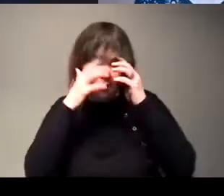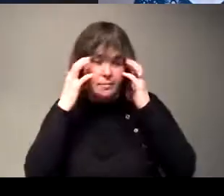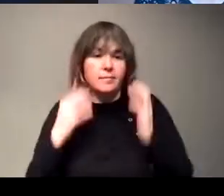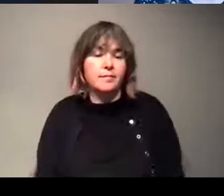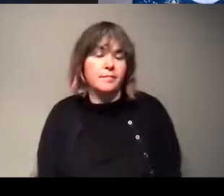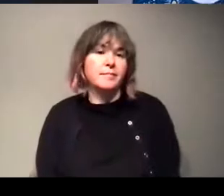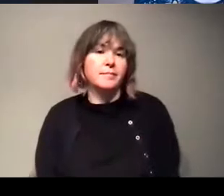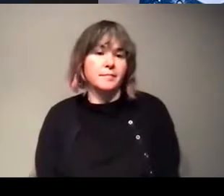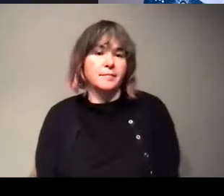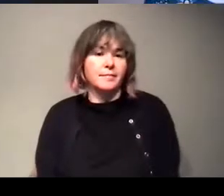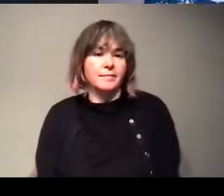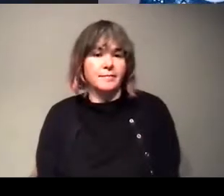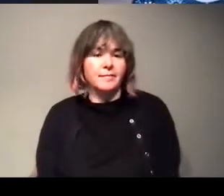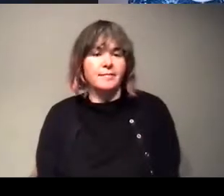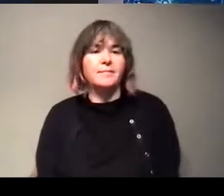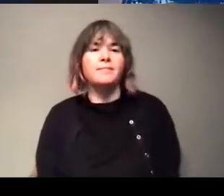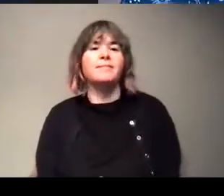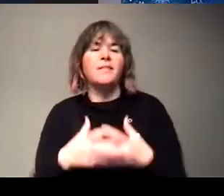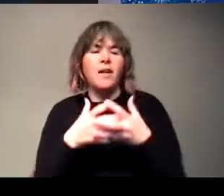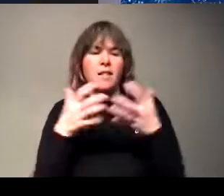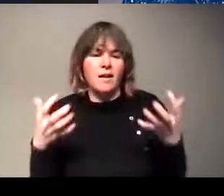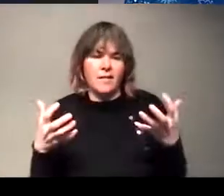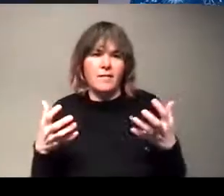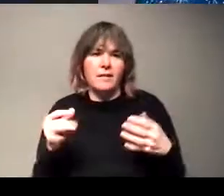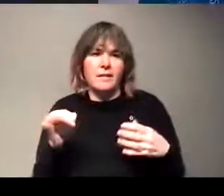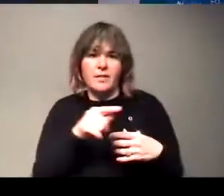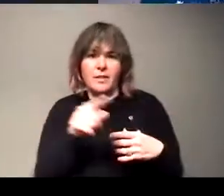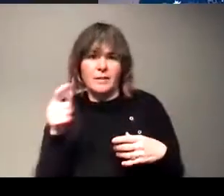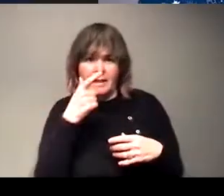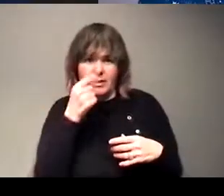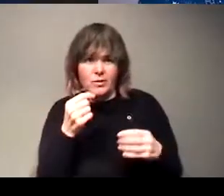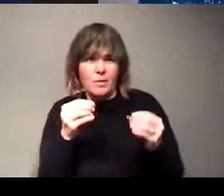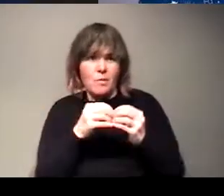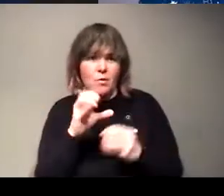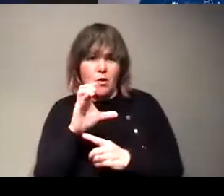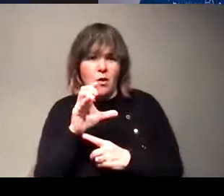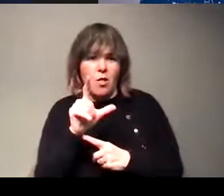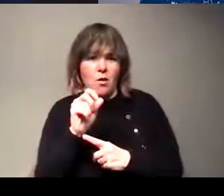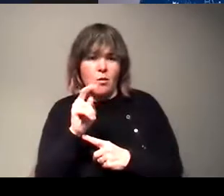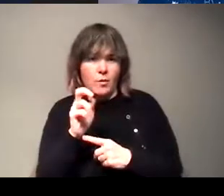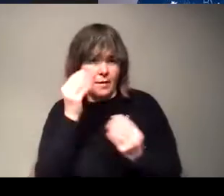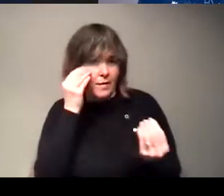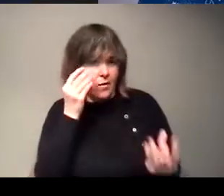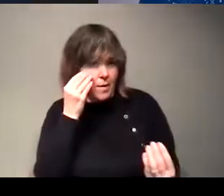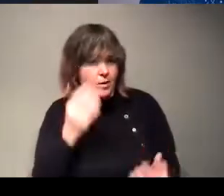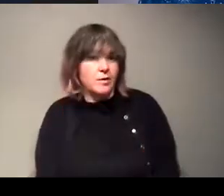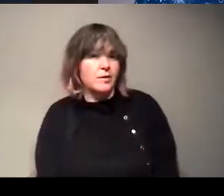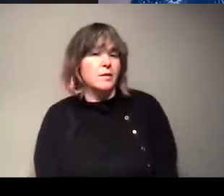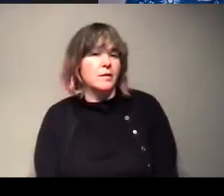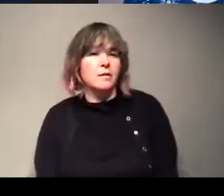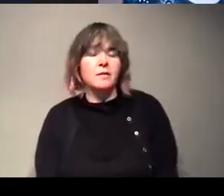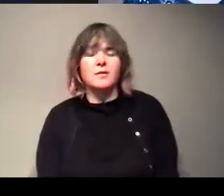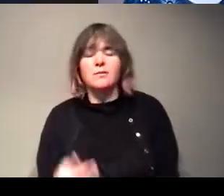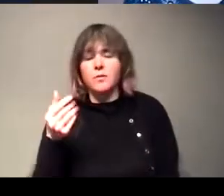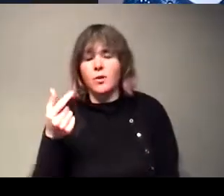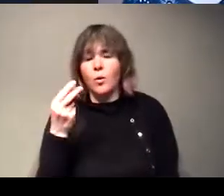Him? Yeah. There's a lot of, if any of you are interested in more clone information, just one Google search.